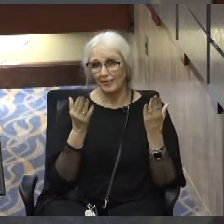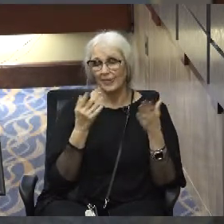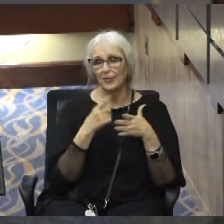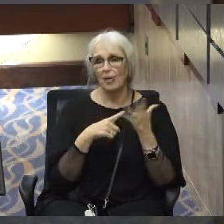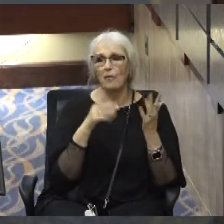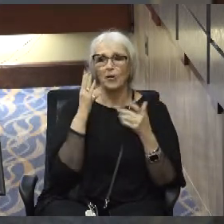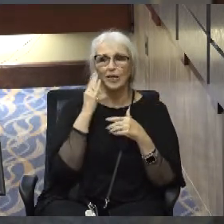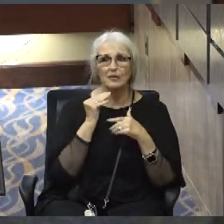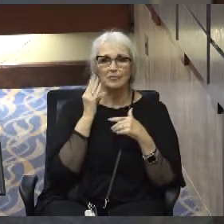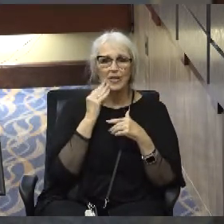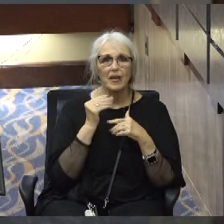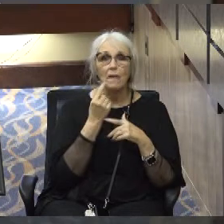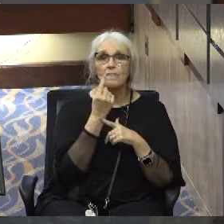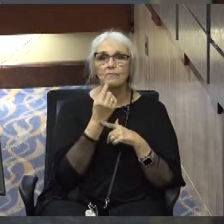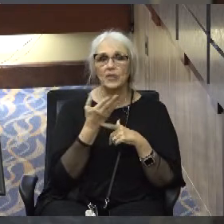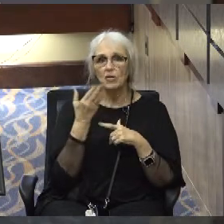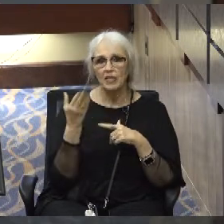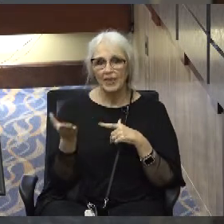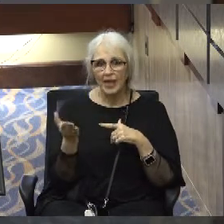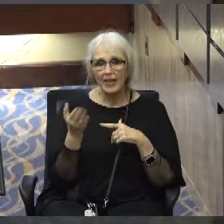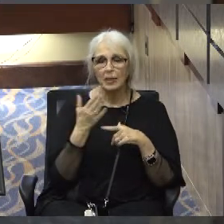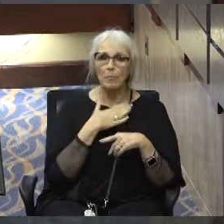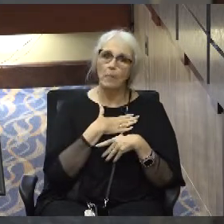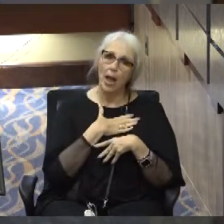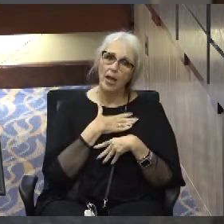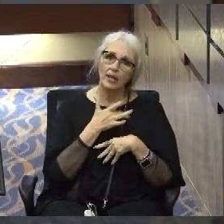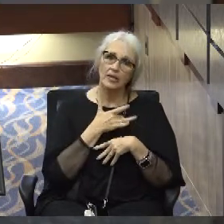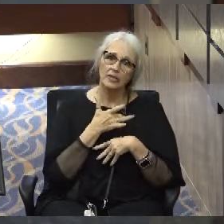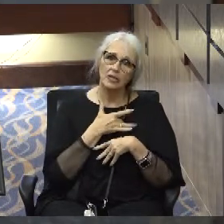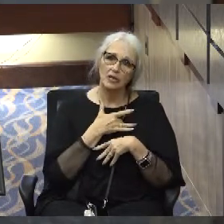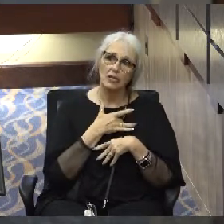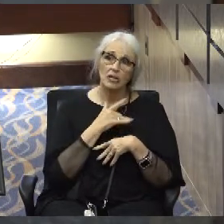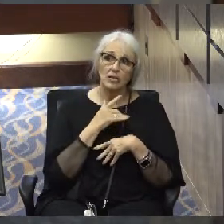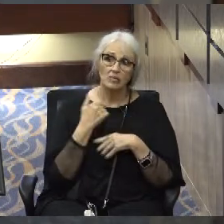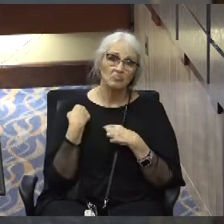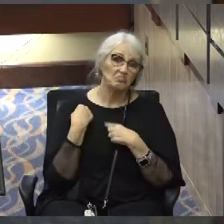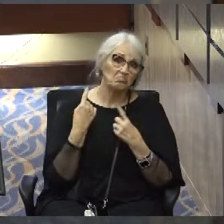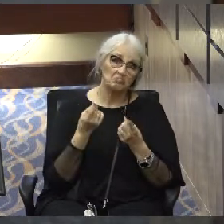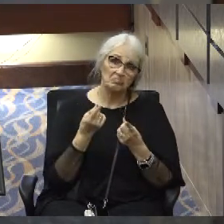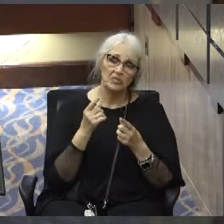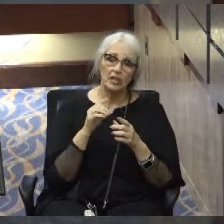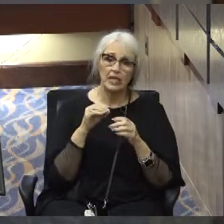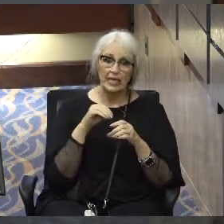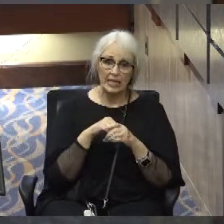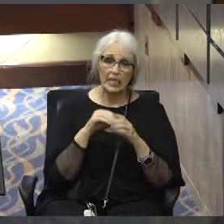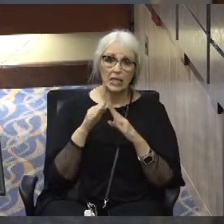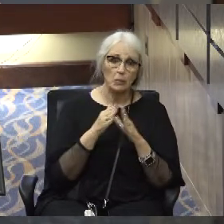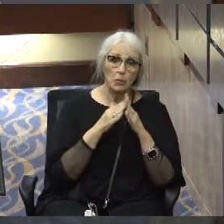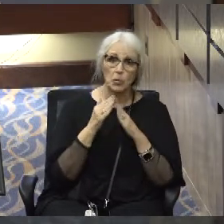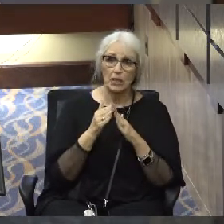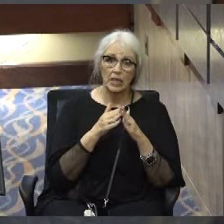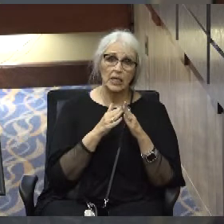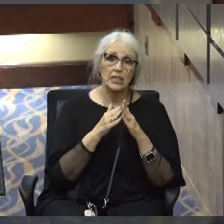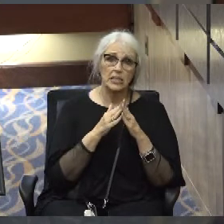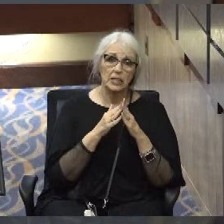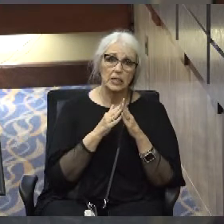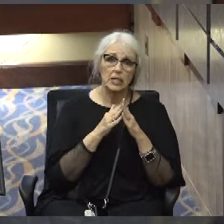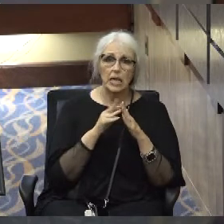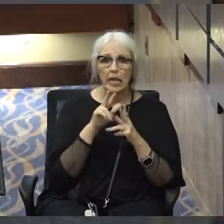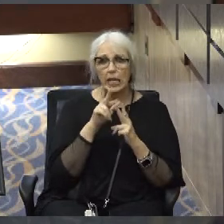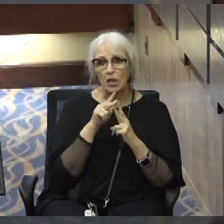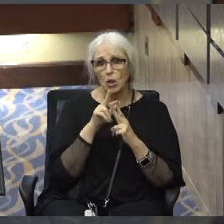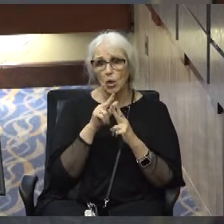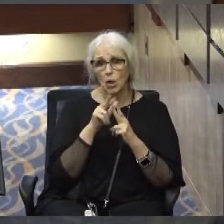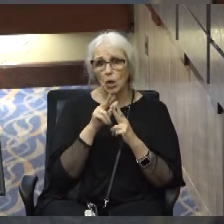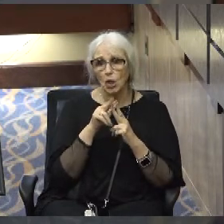experiencing. One of the things that is my concern and has been my concern is in our communities that are